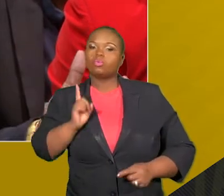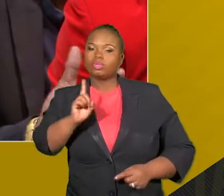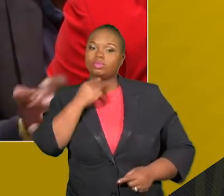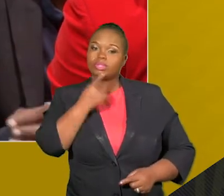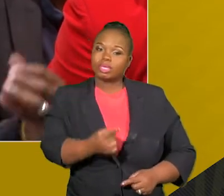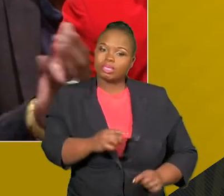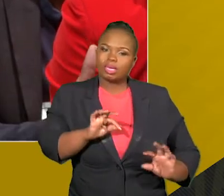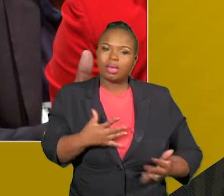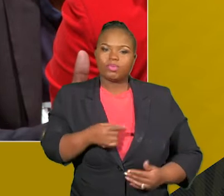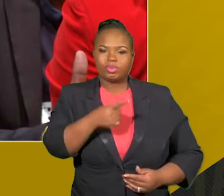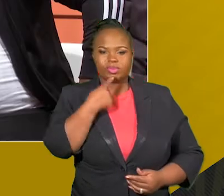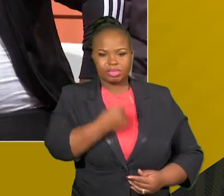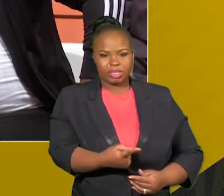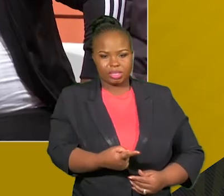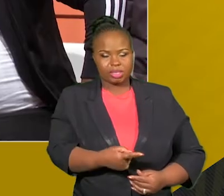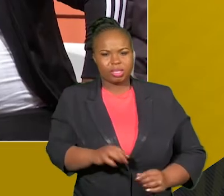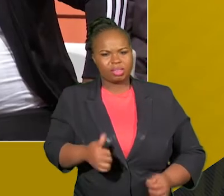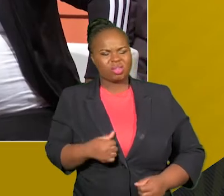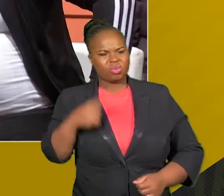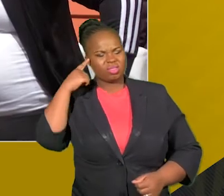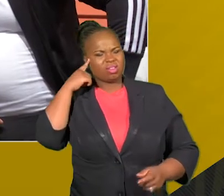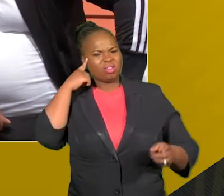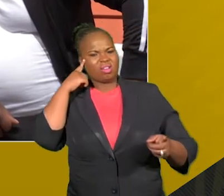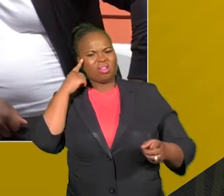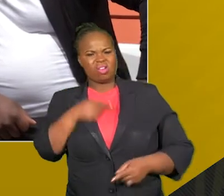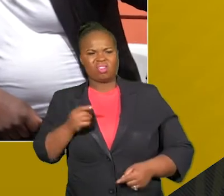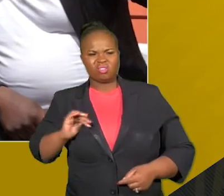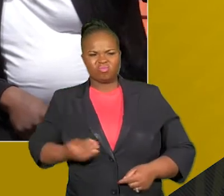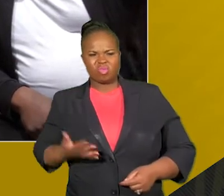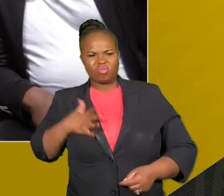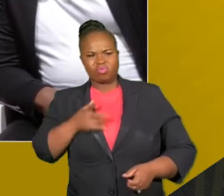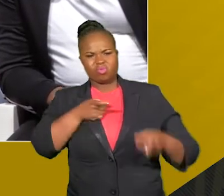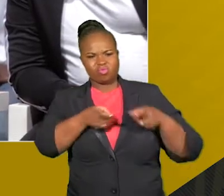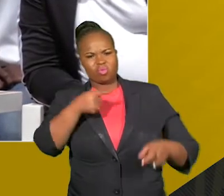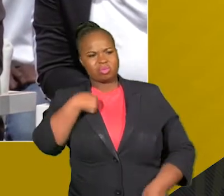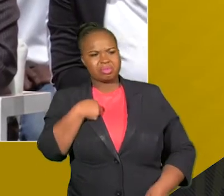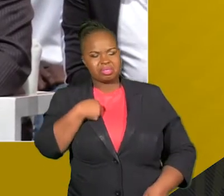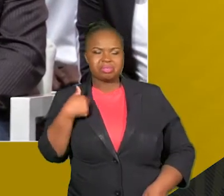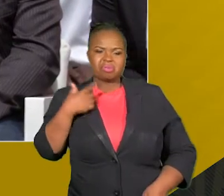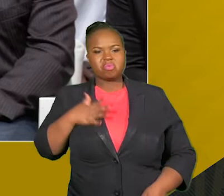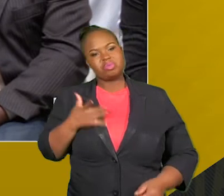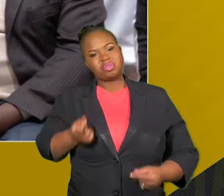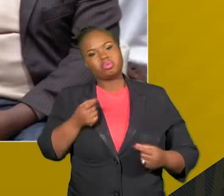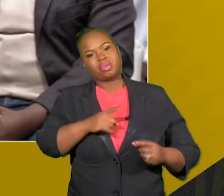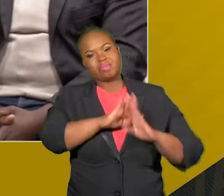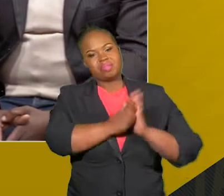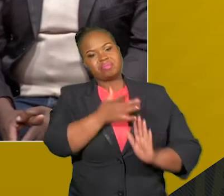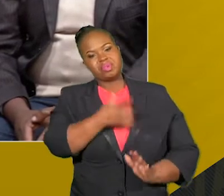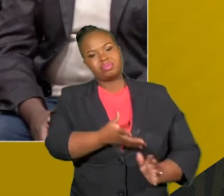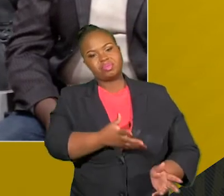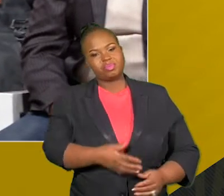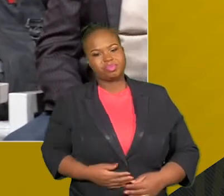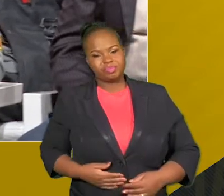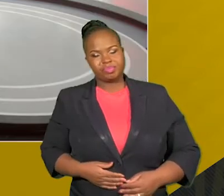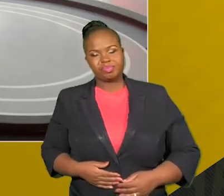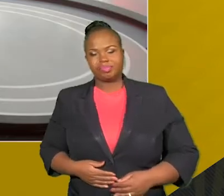it. Ngendlela abayisho ngayo thina bese sithathe ngathi lo mfazi lo ufuna ukungicontrol, lo mfazi lo ufuna ukuthi ngenze lento ayifunayo. Okay, Nicolette,